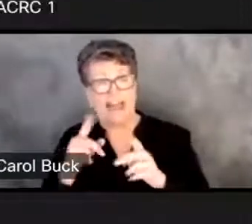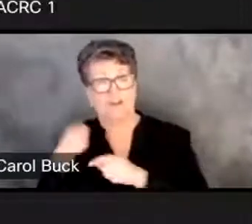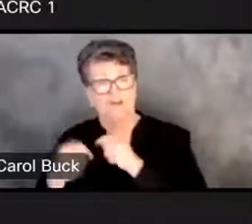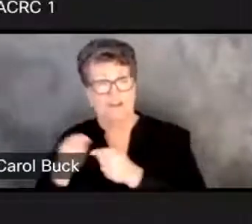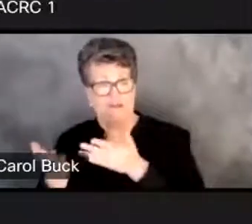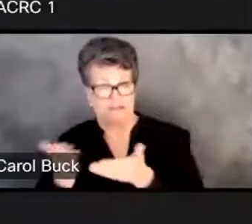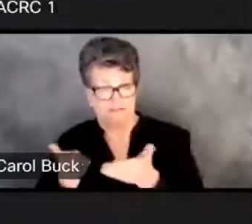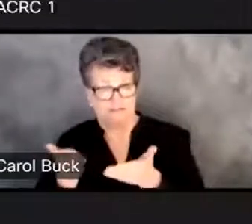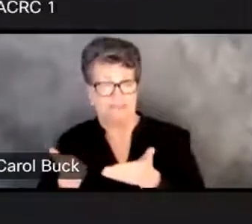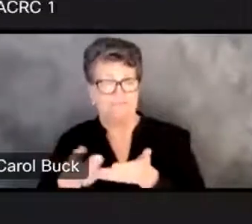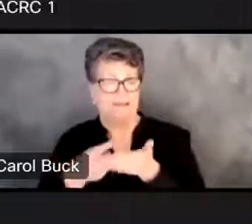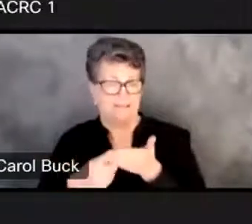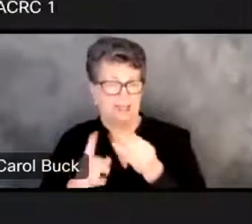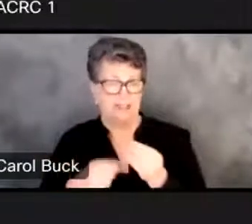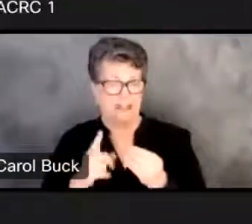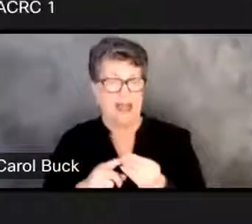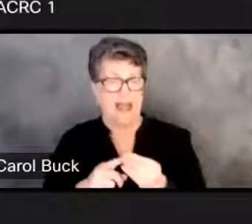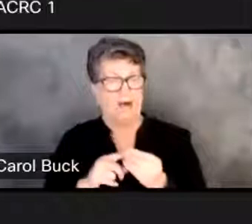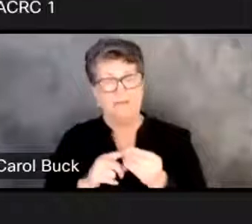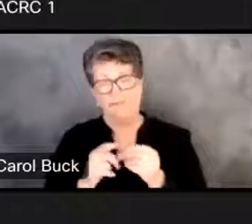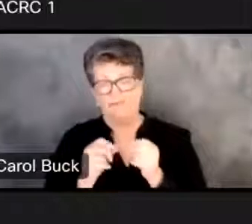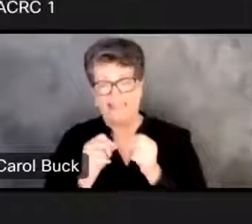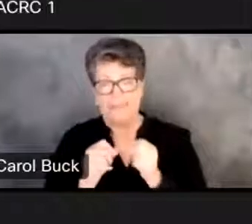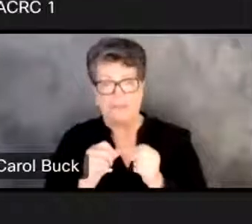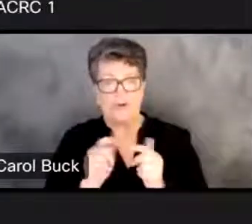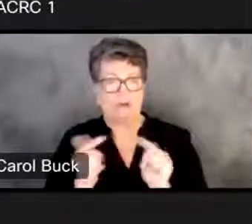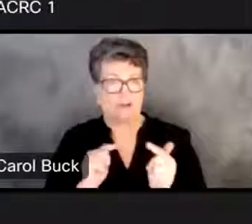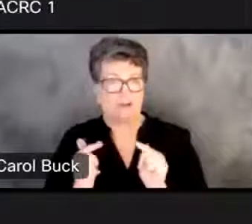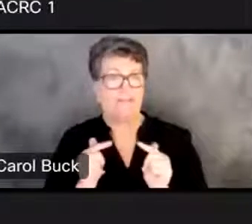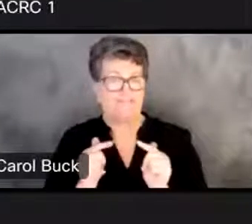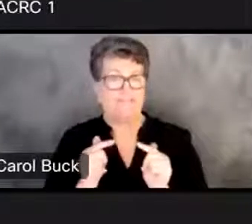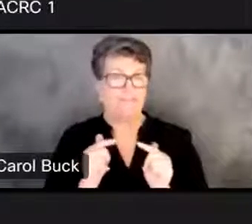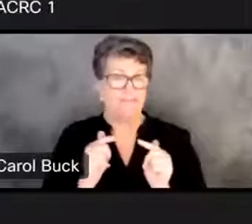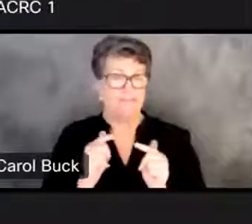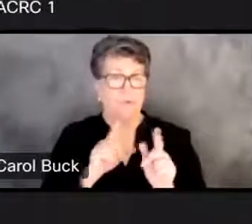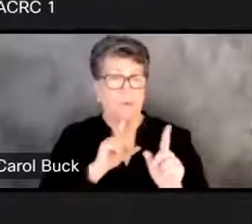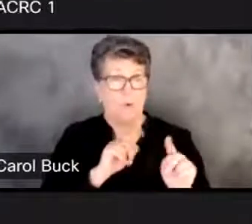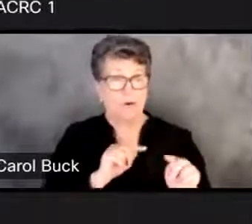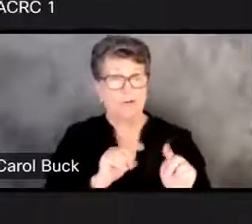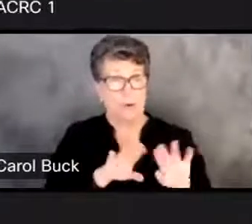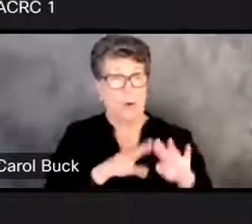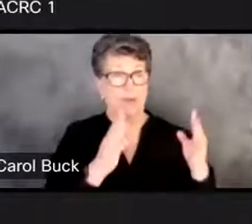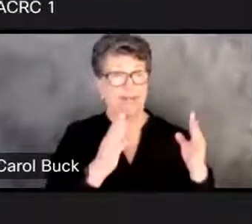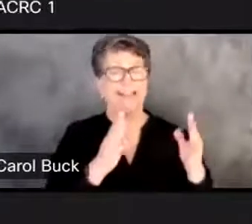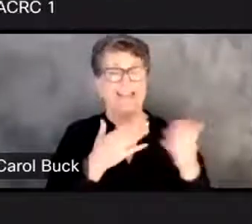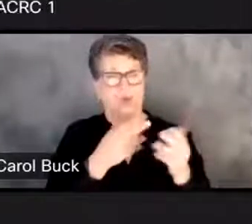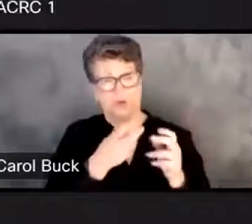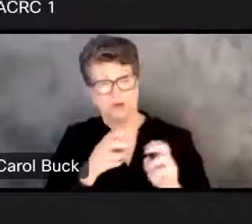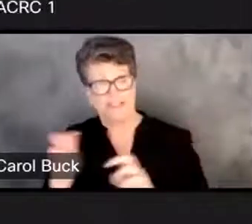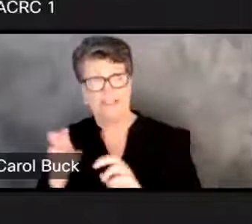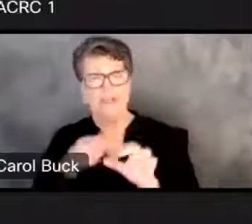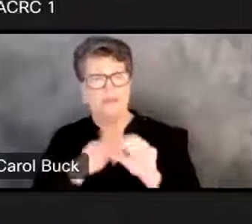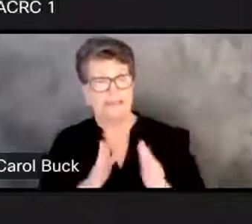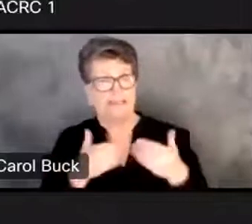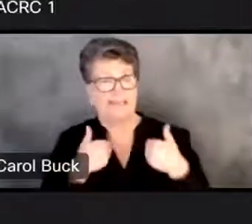services, and our discussion about keeping alternative purchase orders open even as we're transitioning, so that participants can continue to